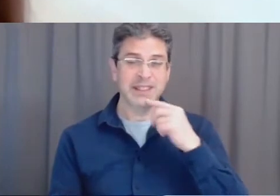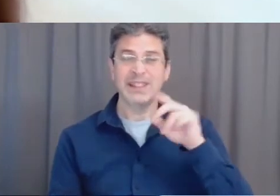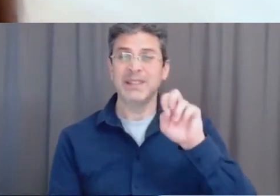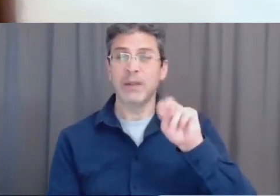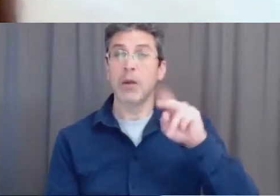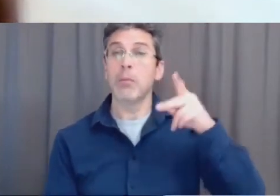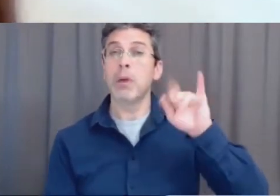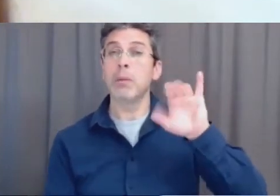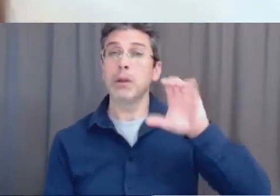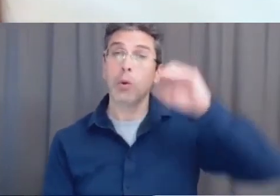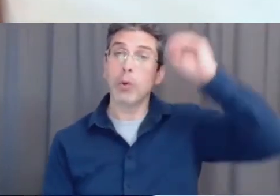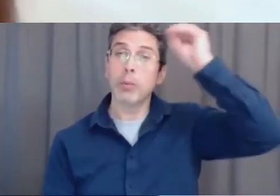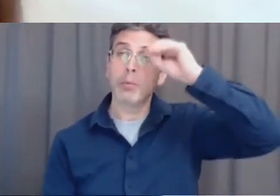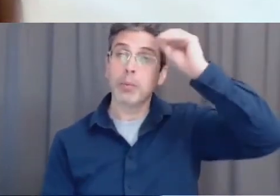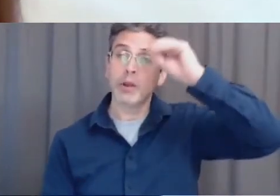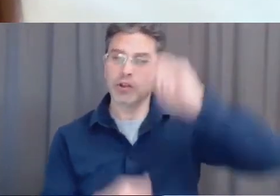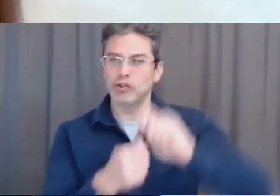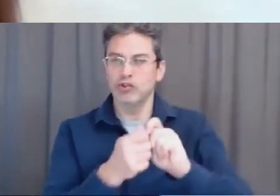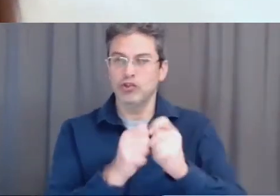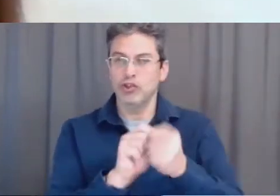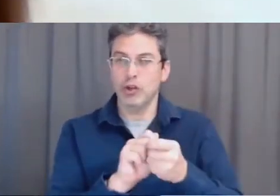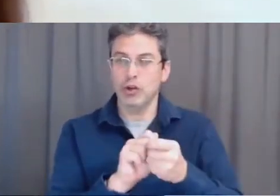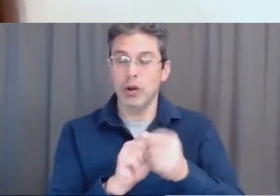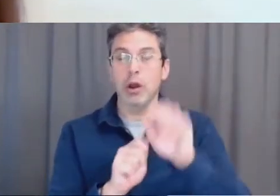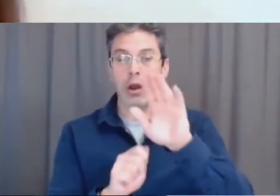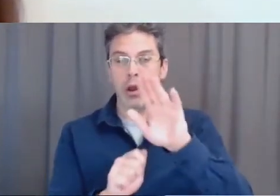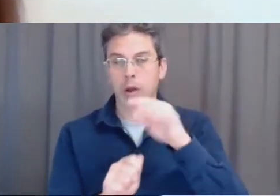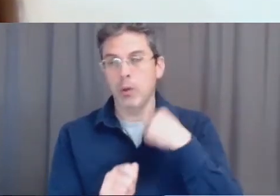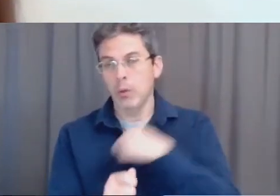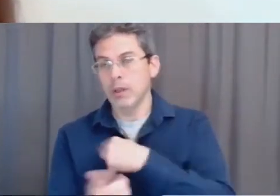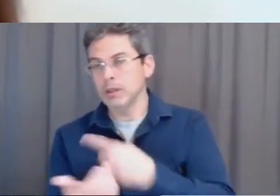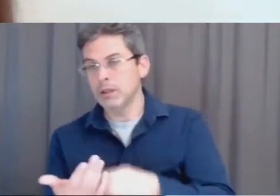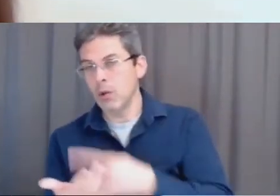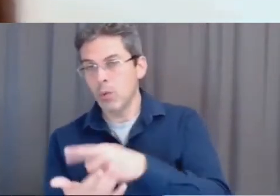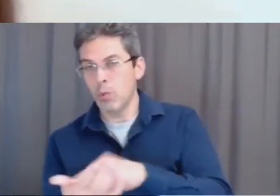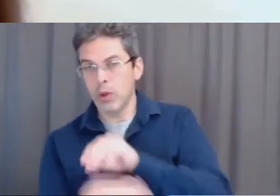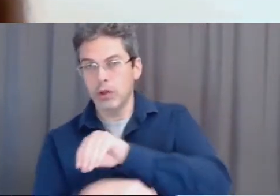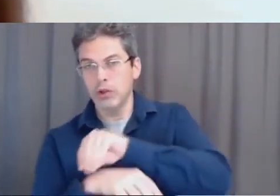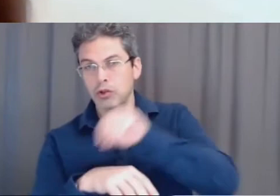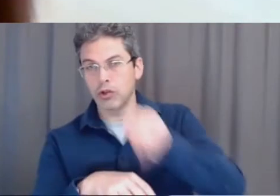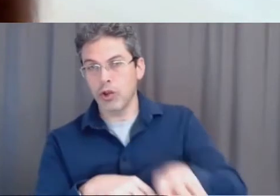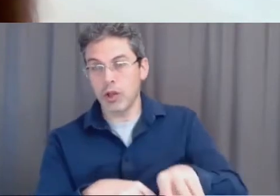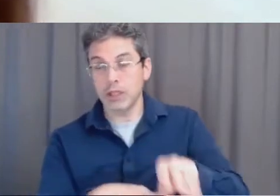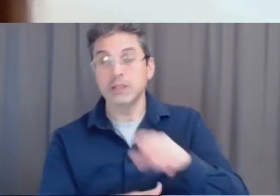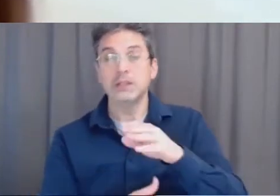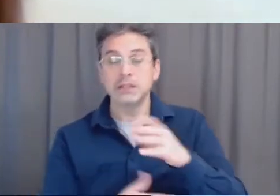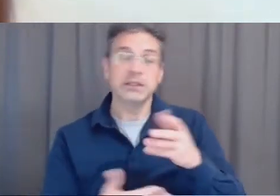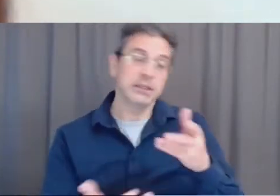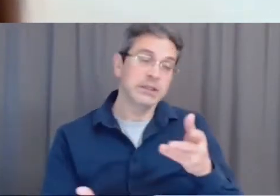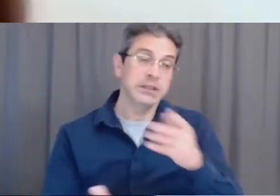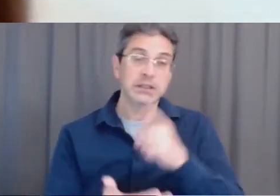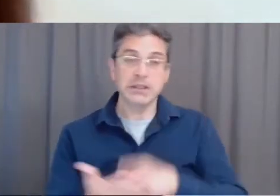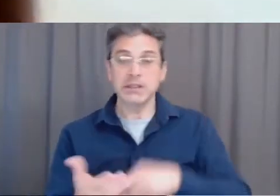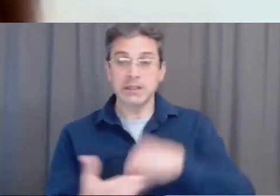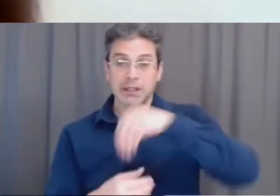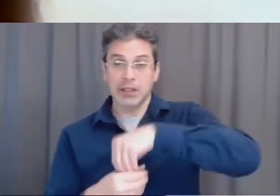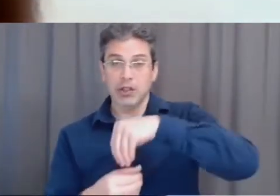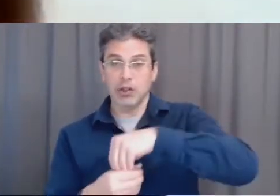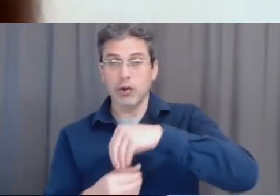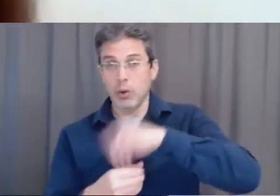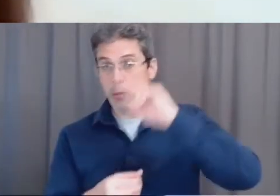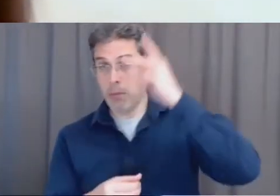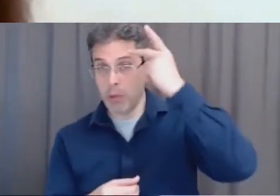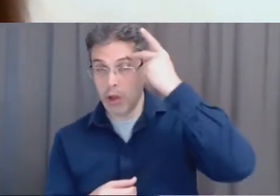debate what caused some of those shifts, because part of it is internal domestic politics within the U.S., part of it was China's